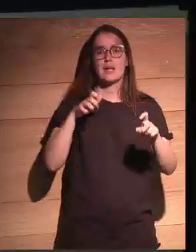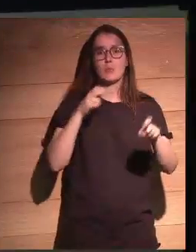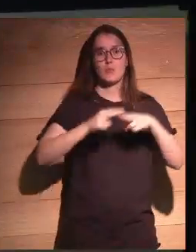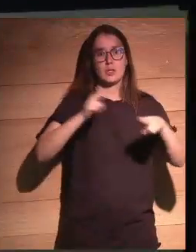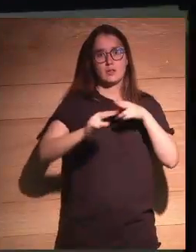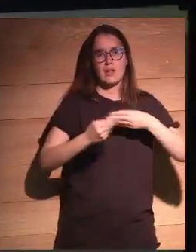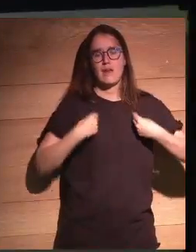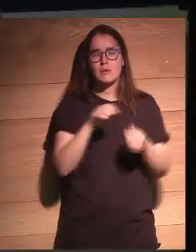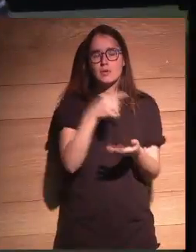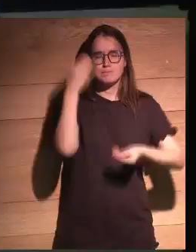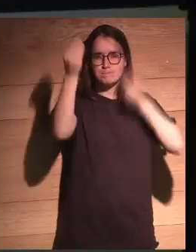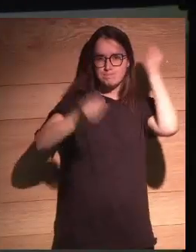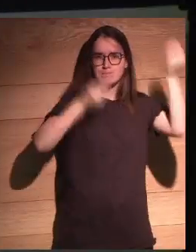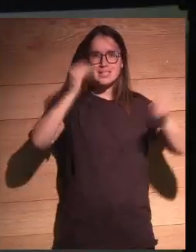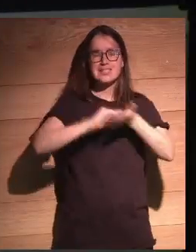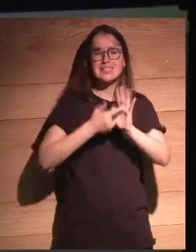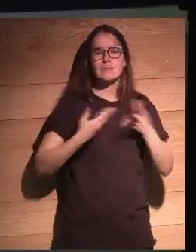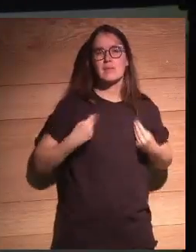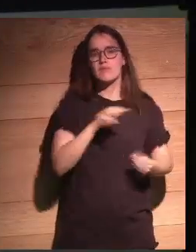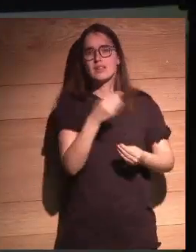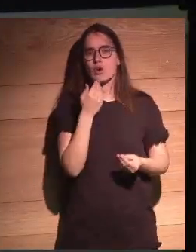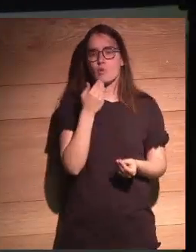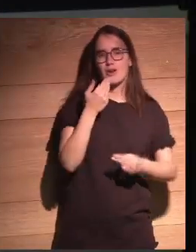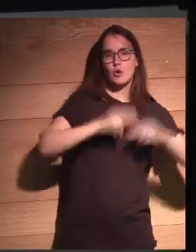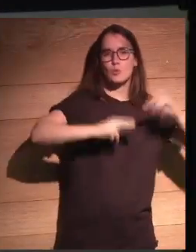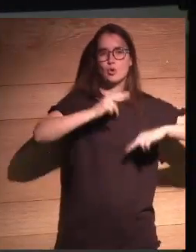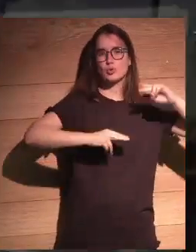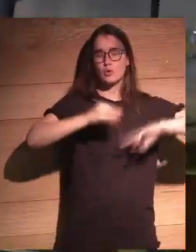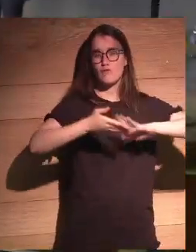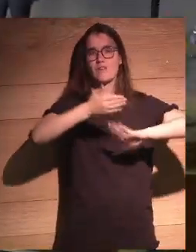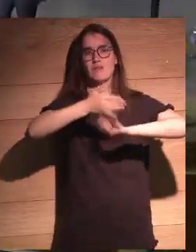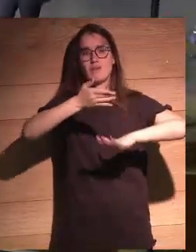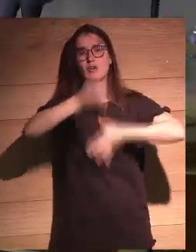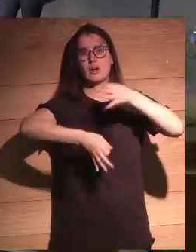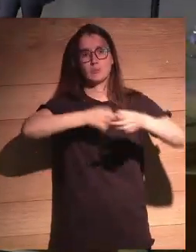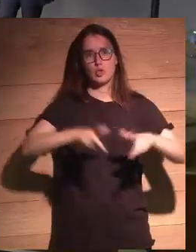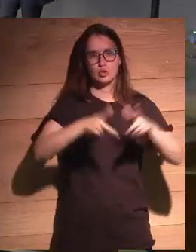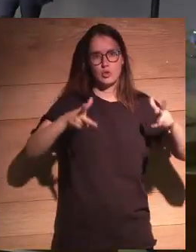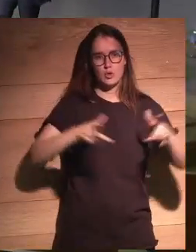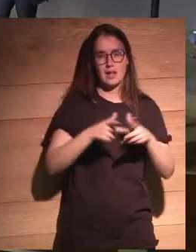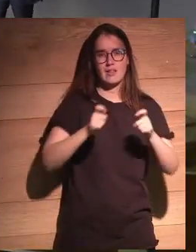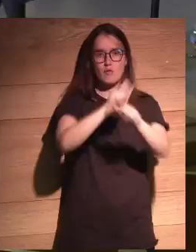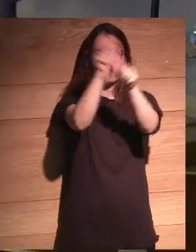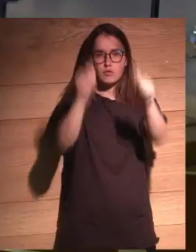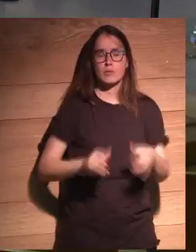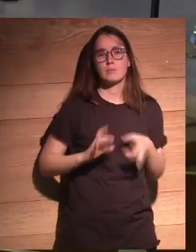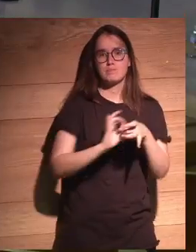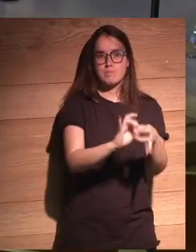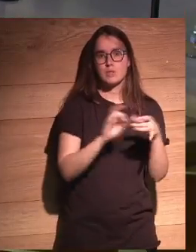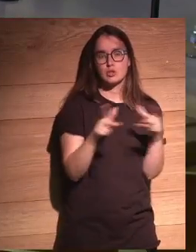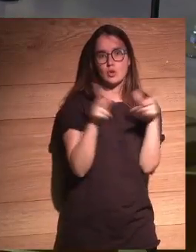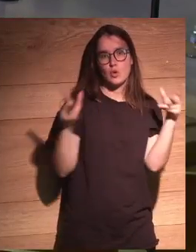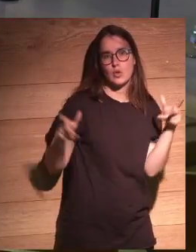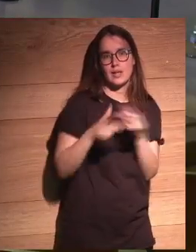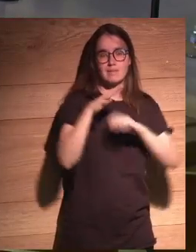with the political dimension of housing forces us to think of housing as a part of a puzzle to create